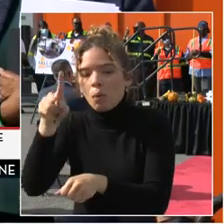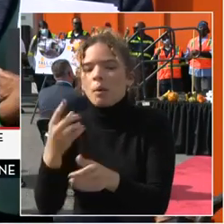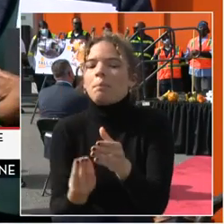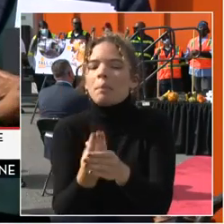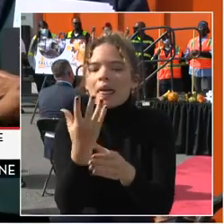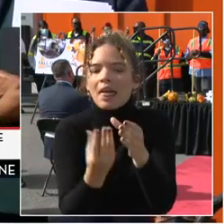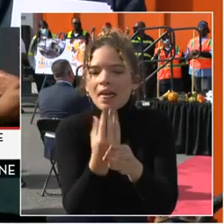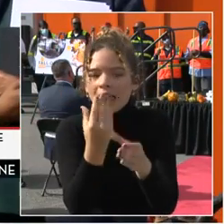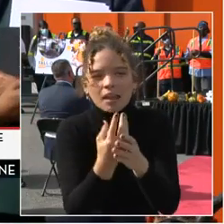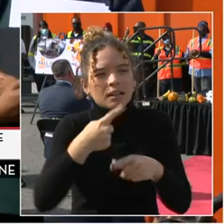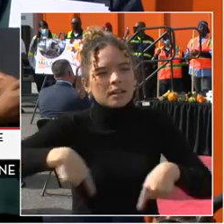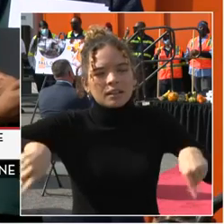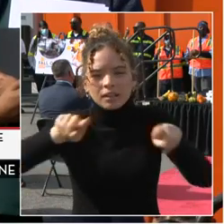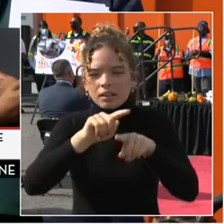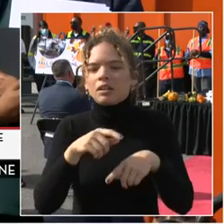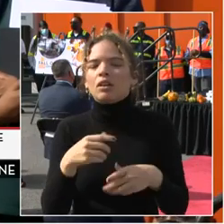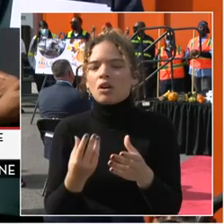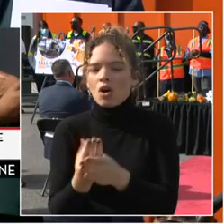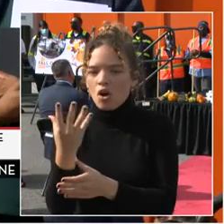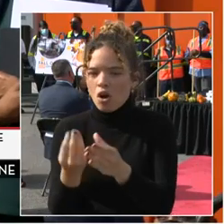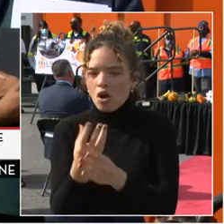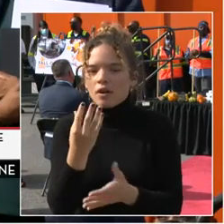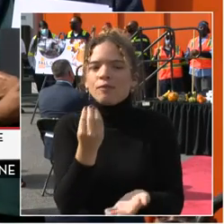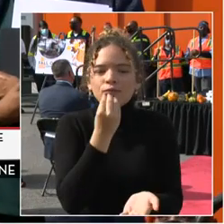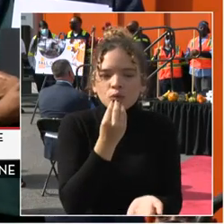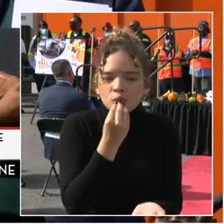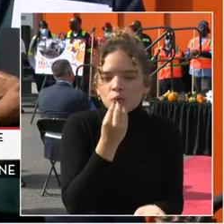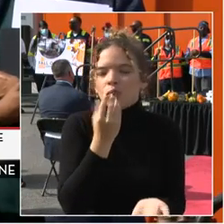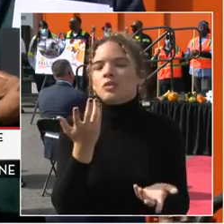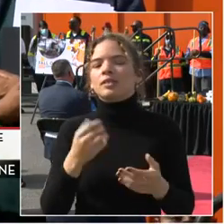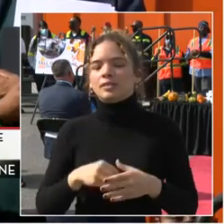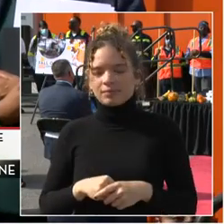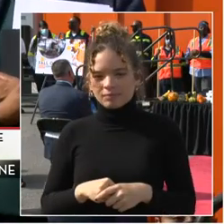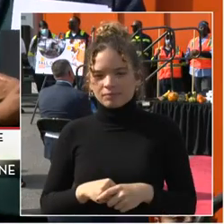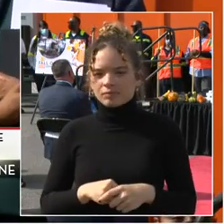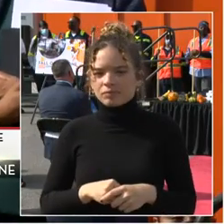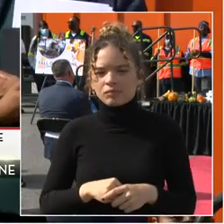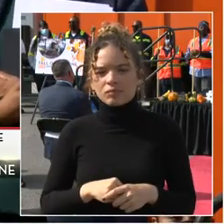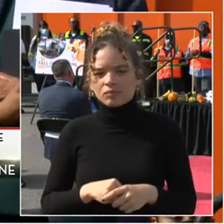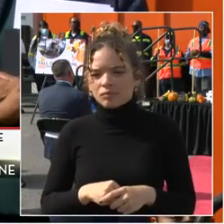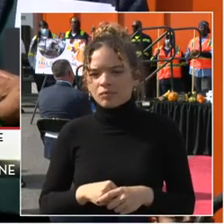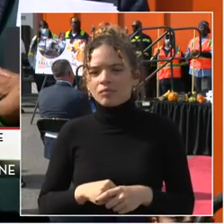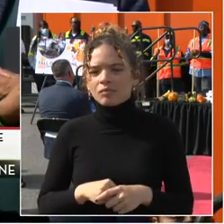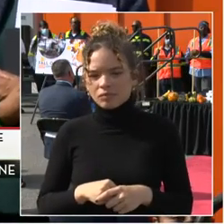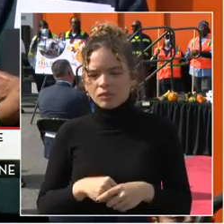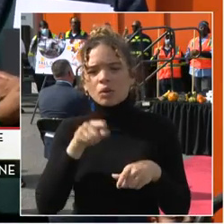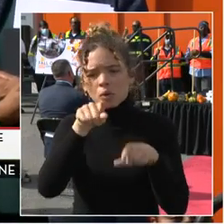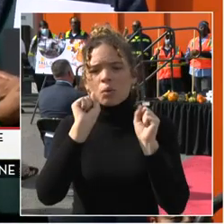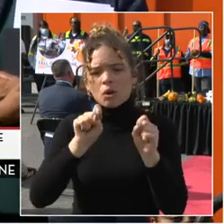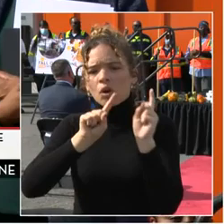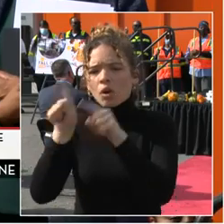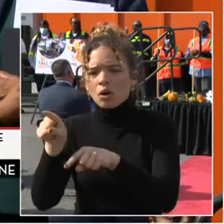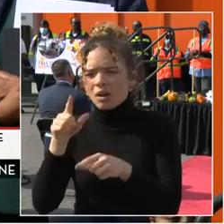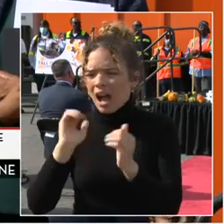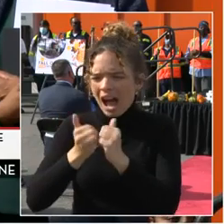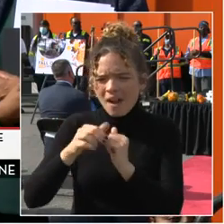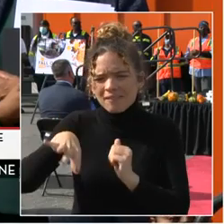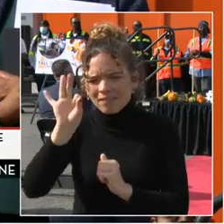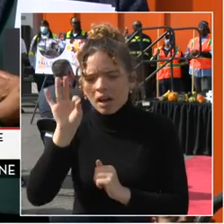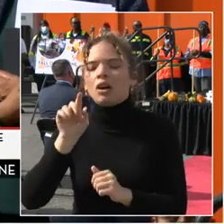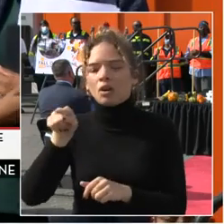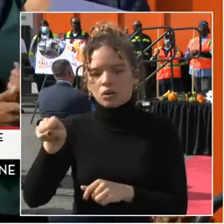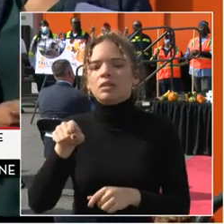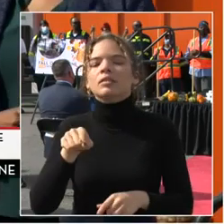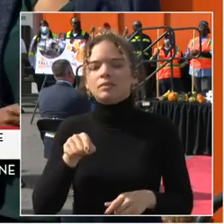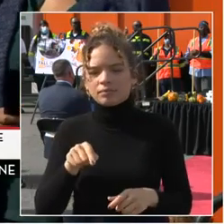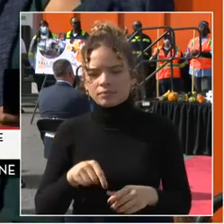the list of districts' food waste drop-off sites by visiting dpw.dc.gov food waste drop-off. Now I'll welcome